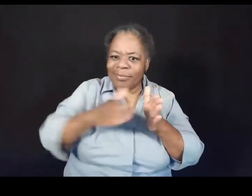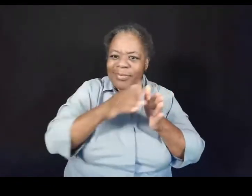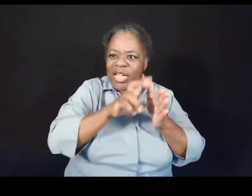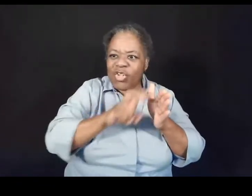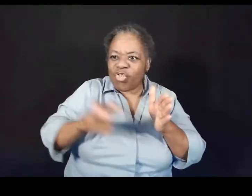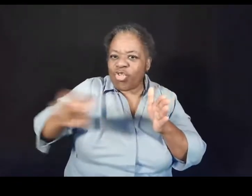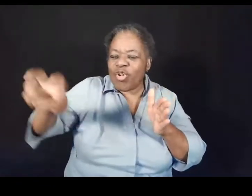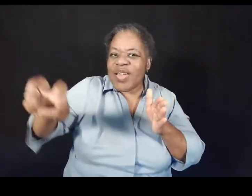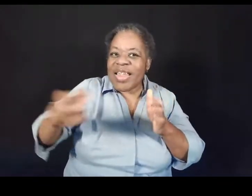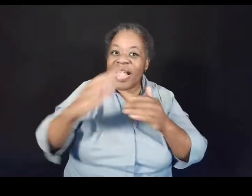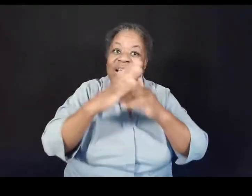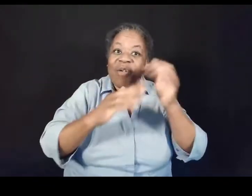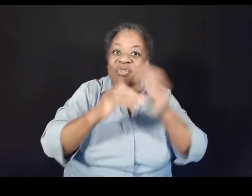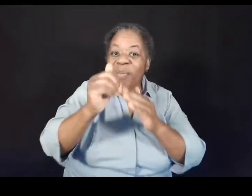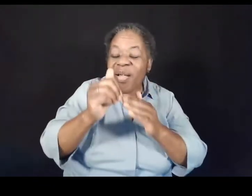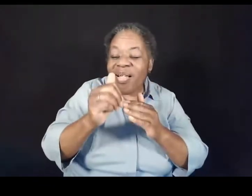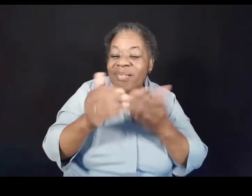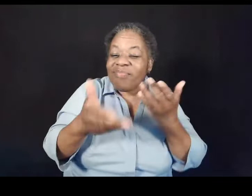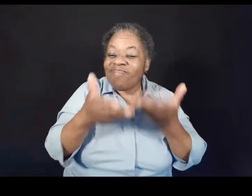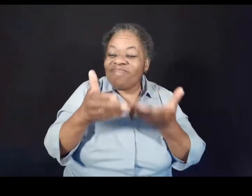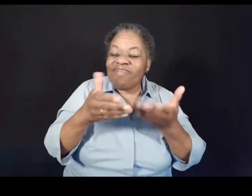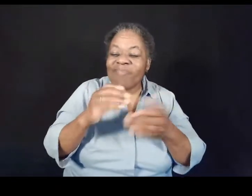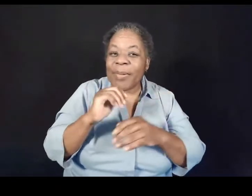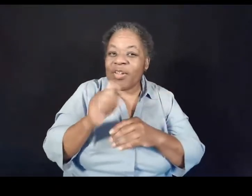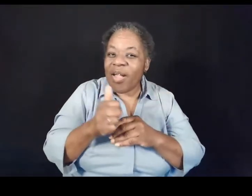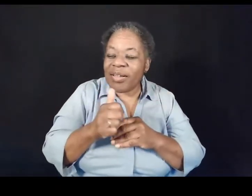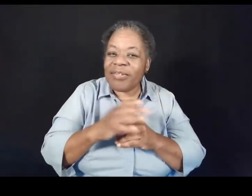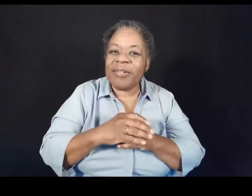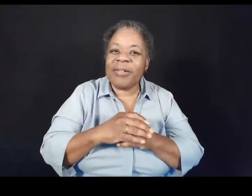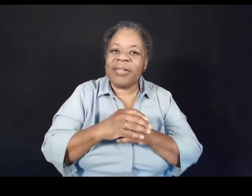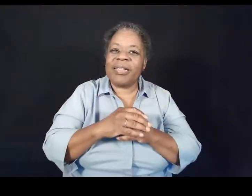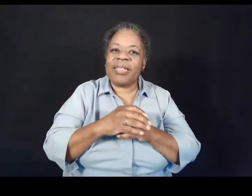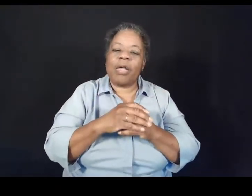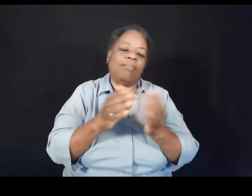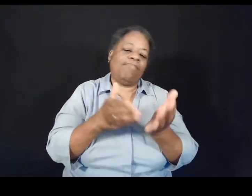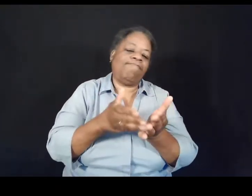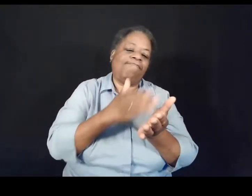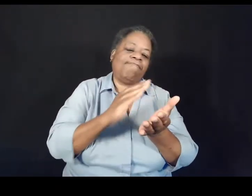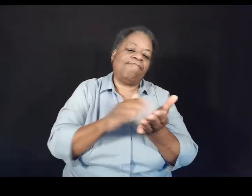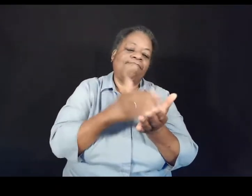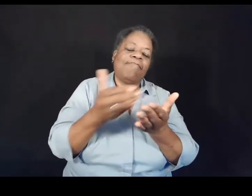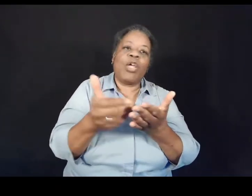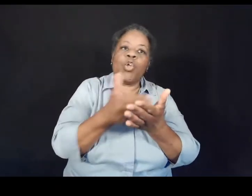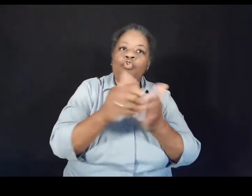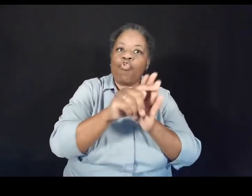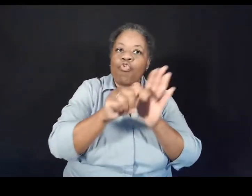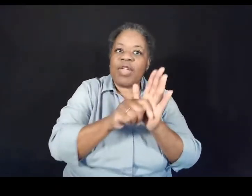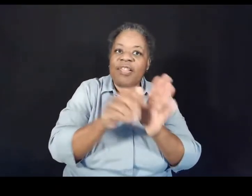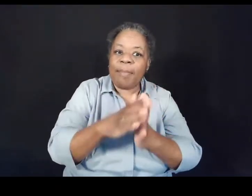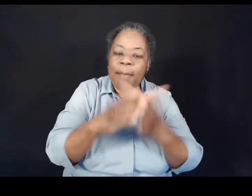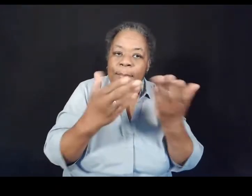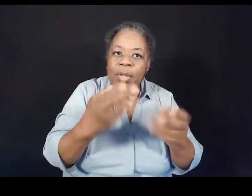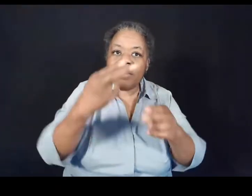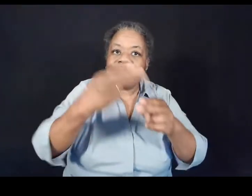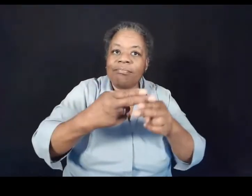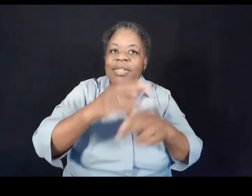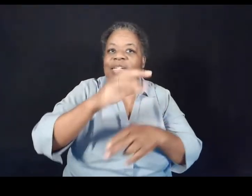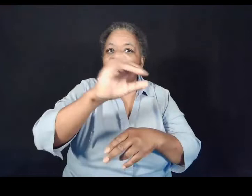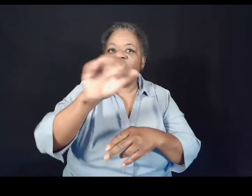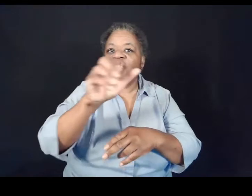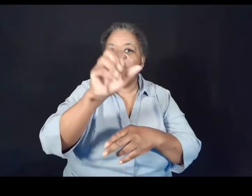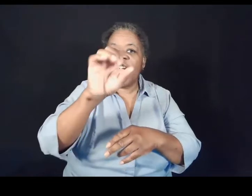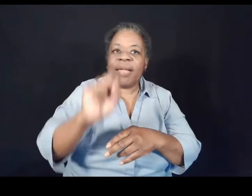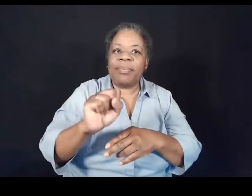at points. So let's turn again to the New Testament book that we call James. It's a source